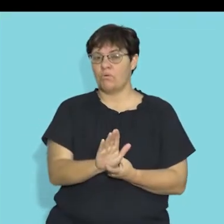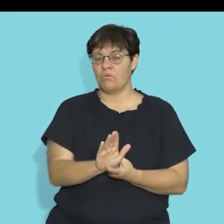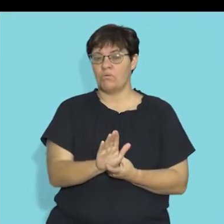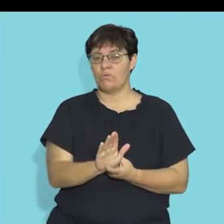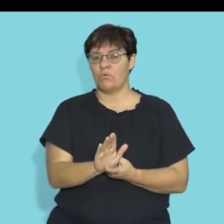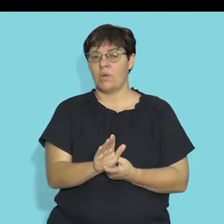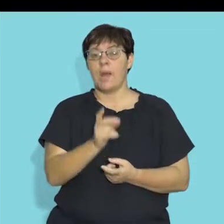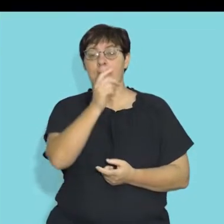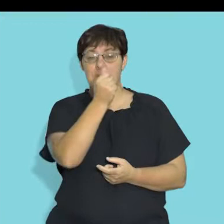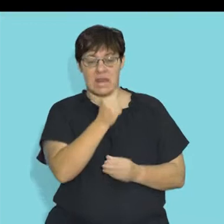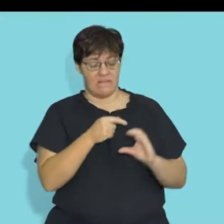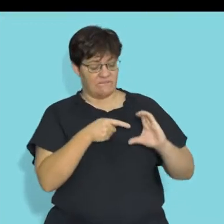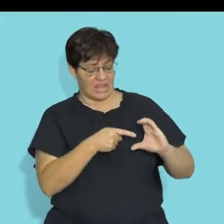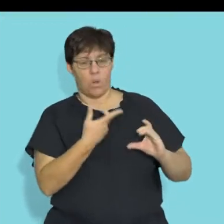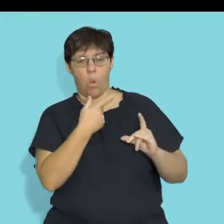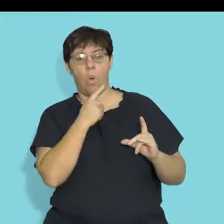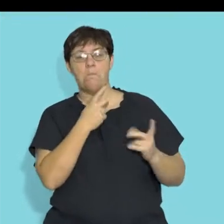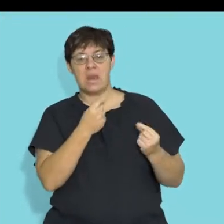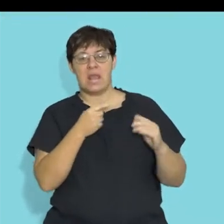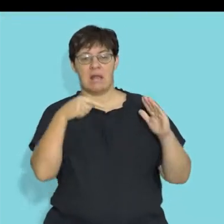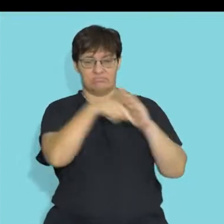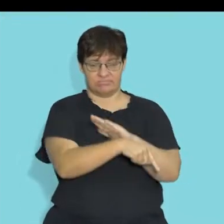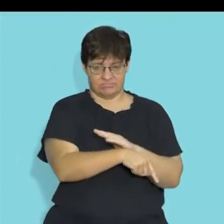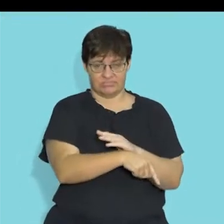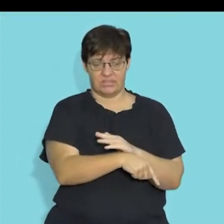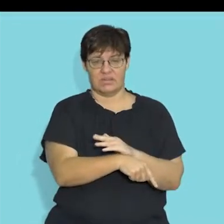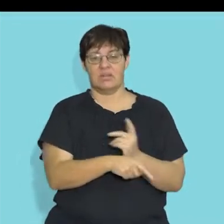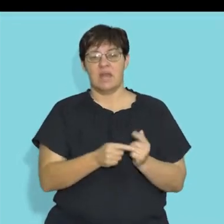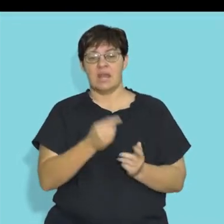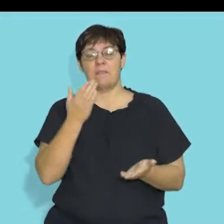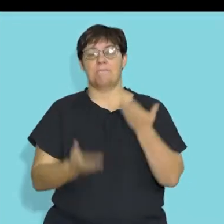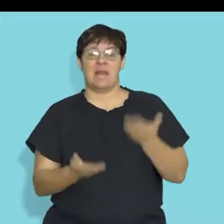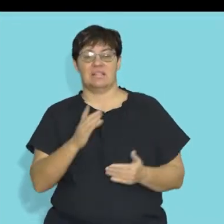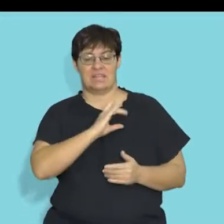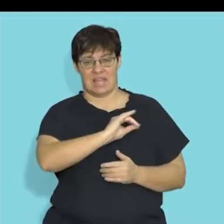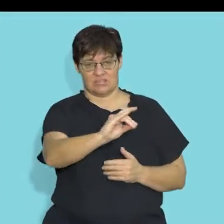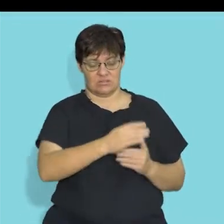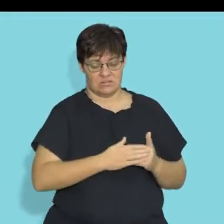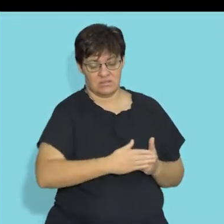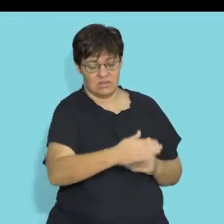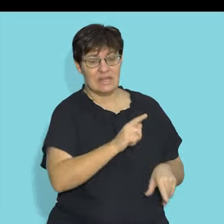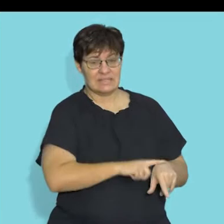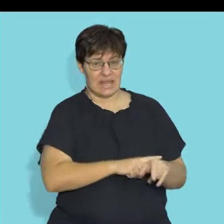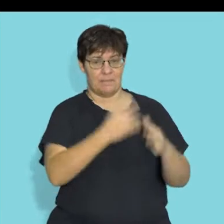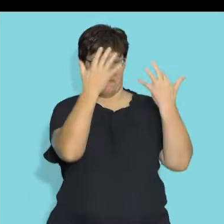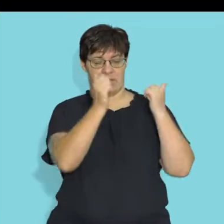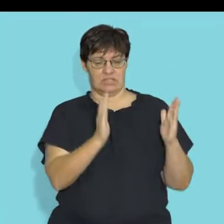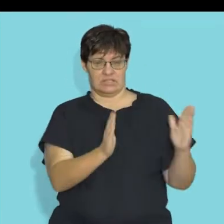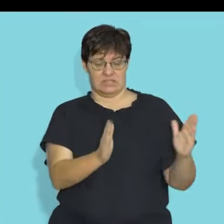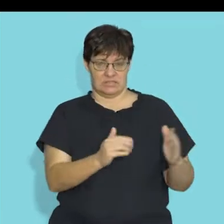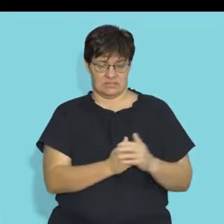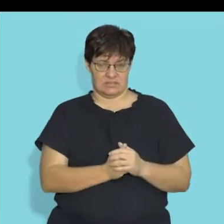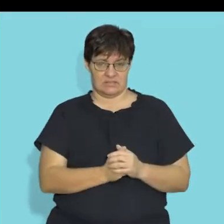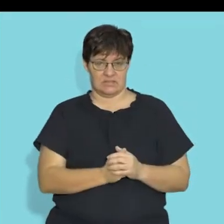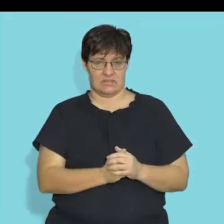or shortfall of cash and the cash balance over the budget period. So what is the